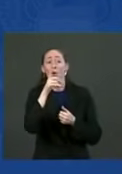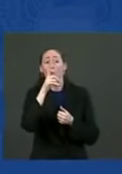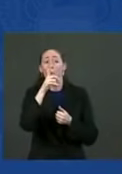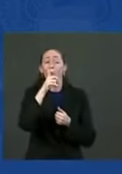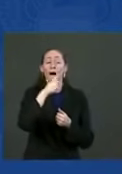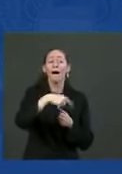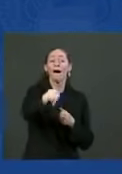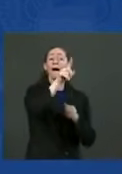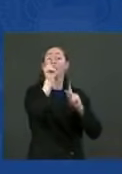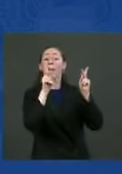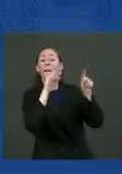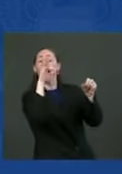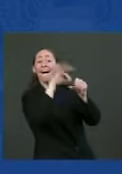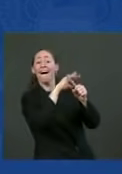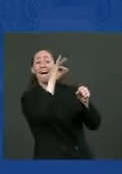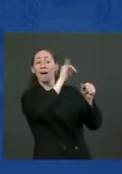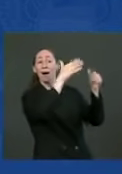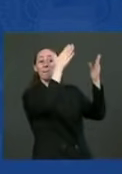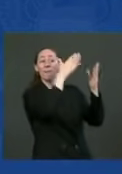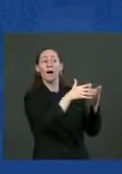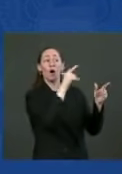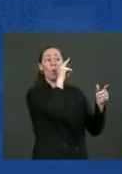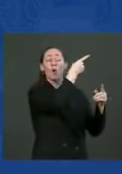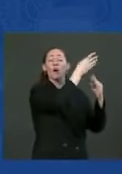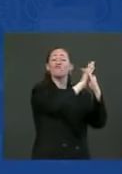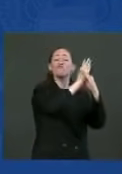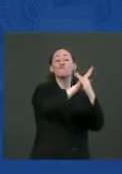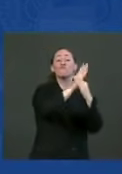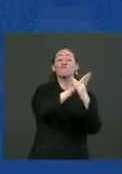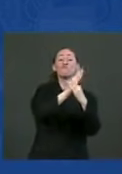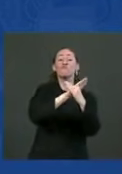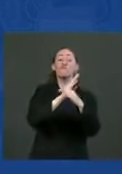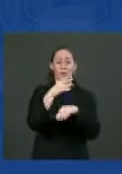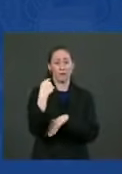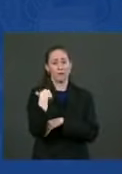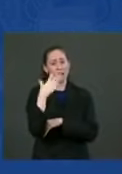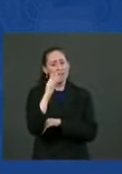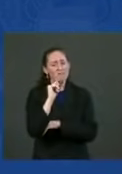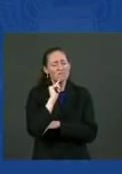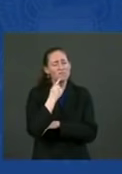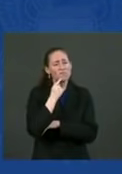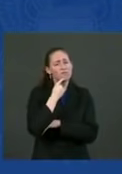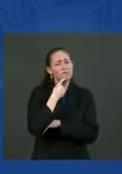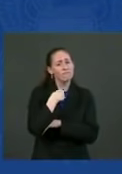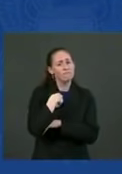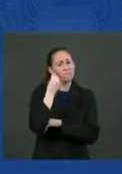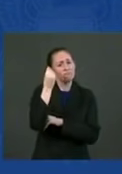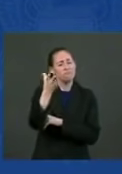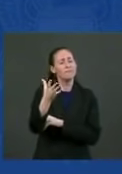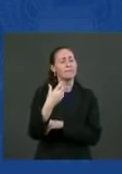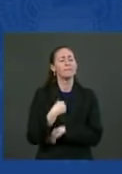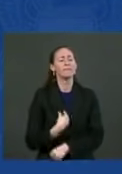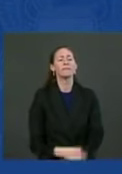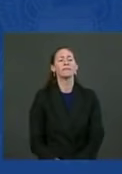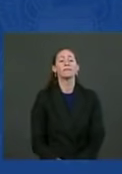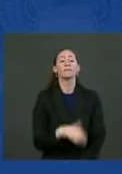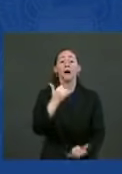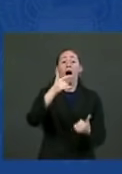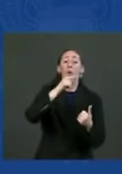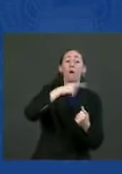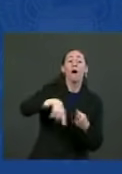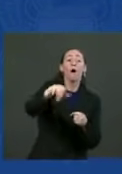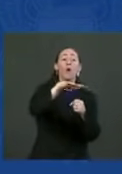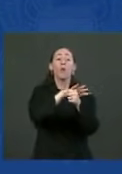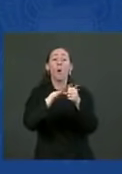you and these life-saving actions. Right now, local school officials are trying to keep children